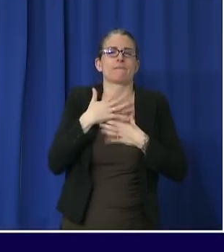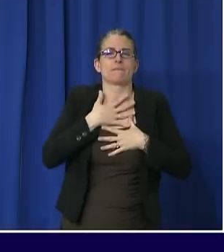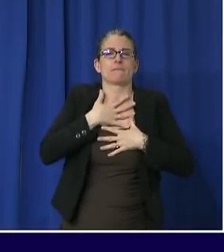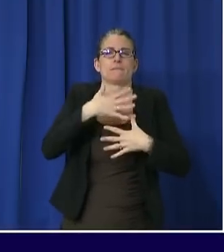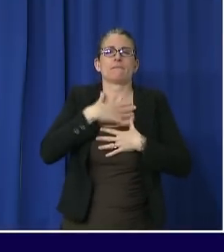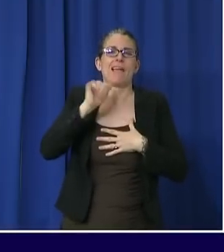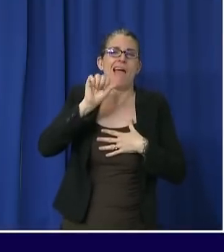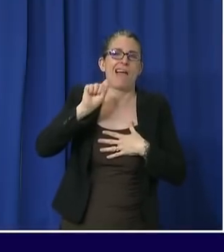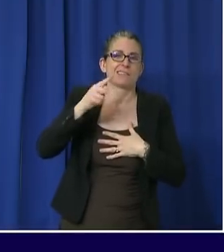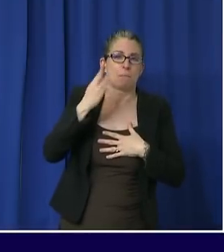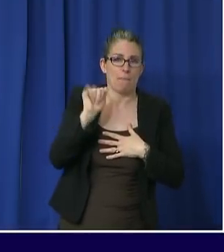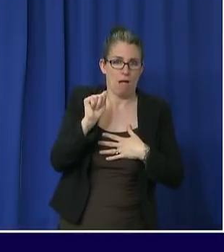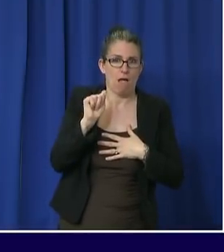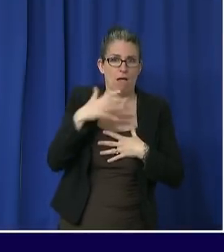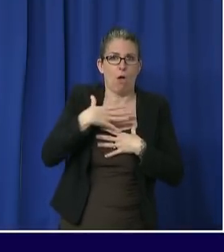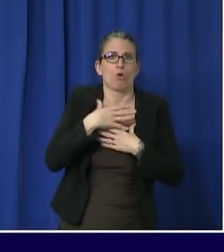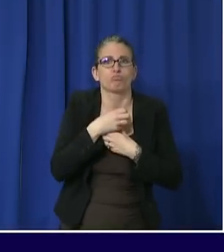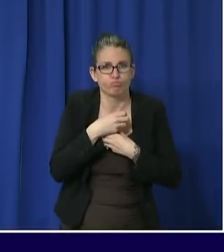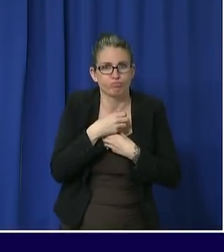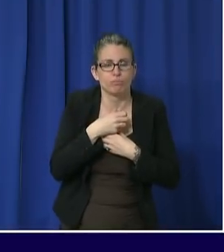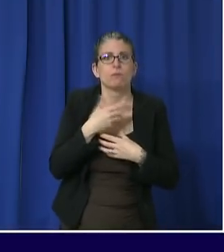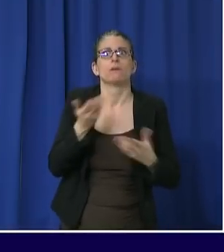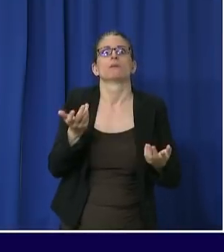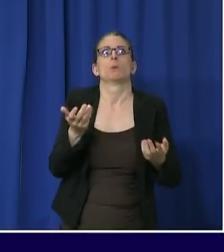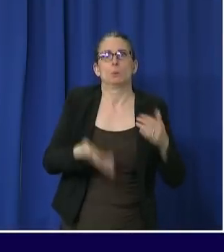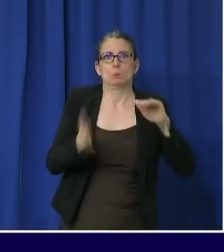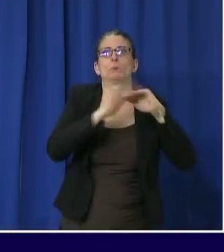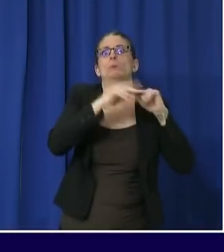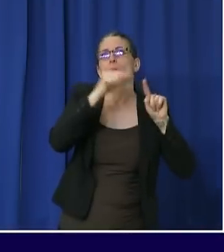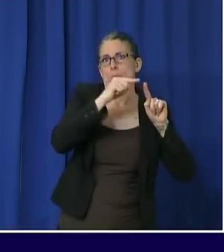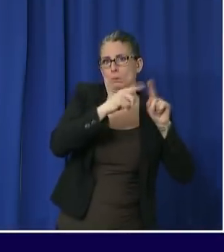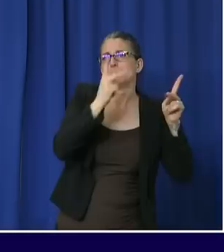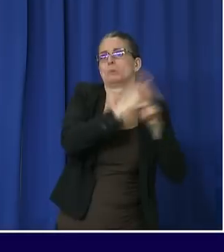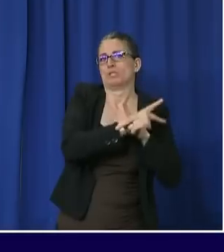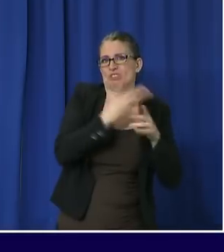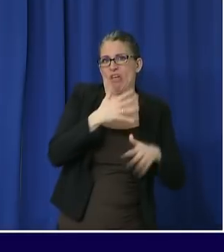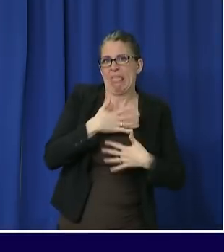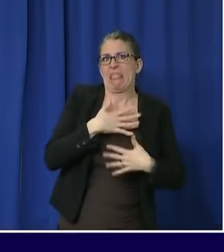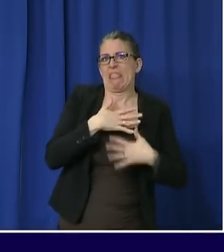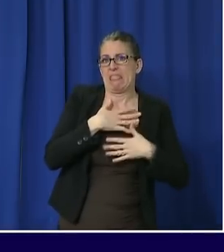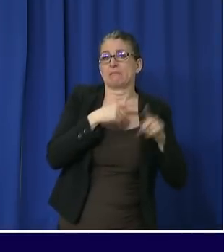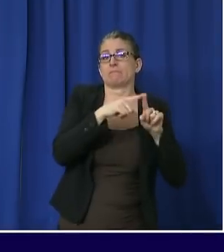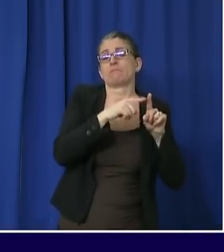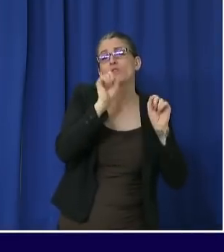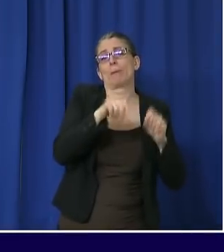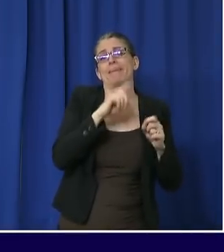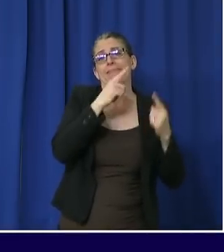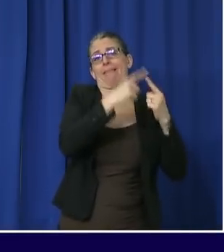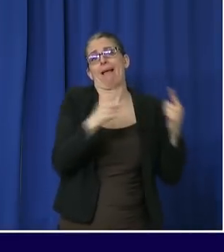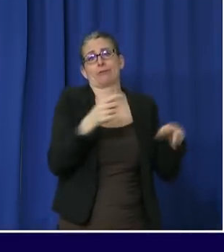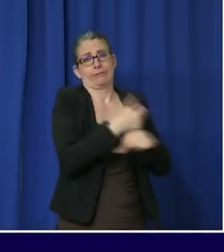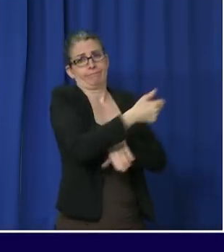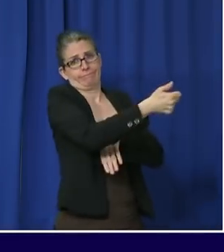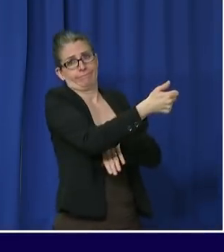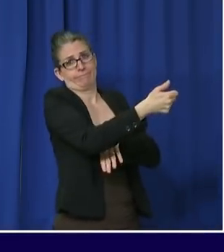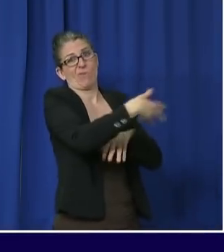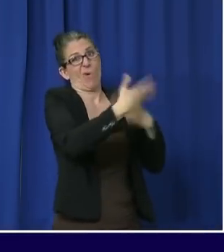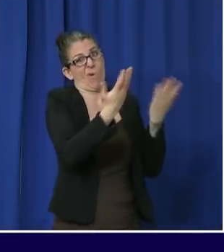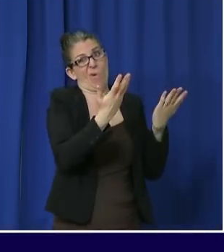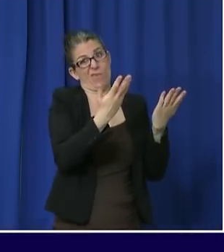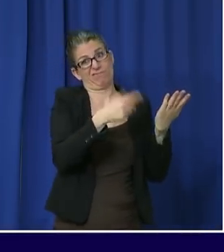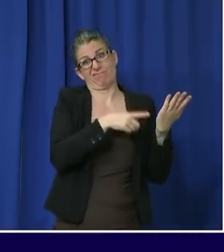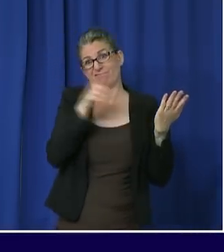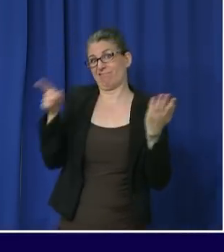anybody for any respiratory viral illness, whether it's COVID-19 or something else. I think, at least as it relates